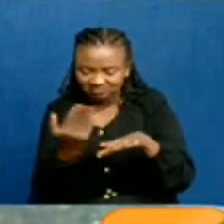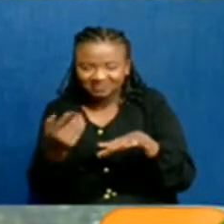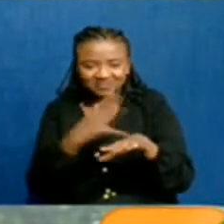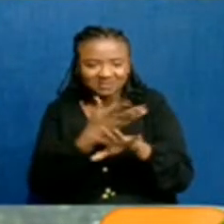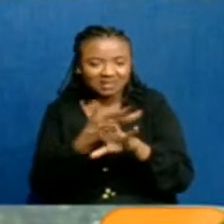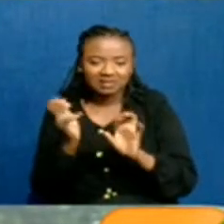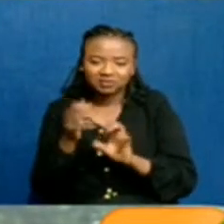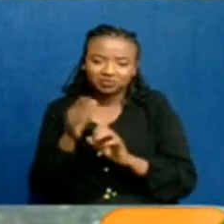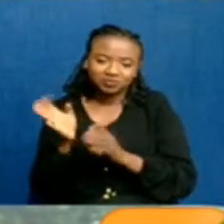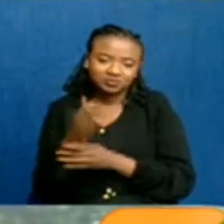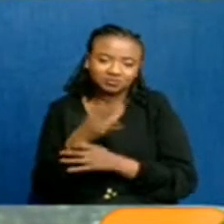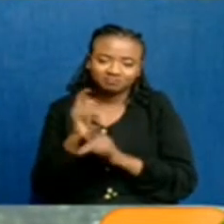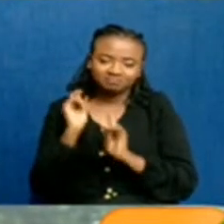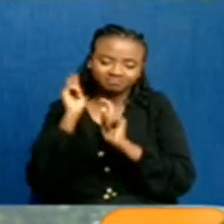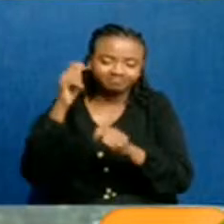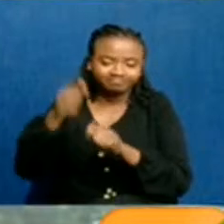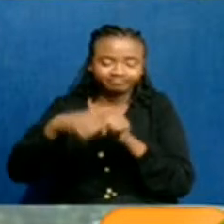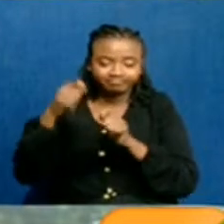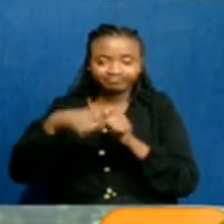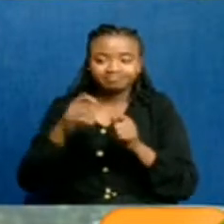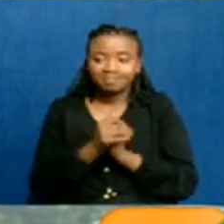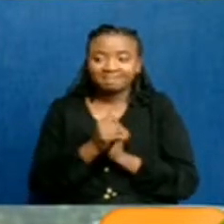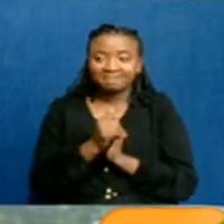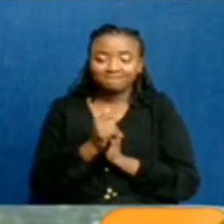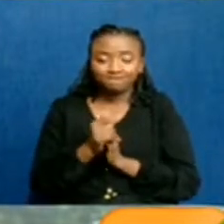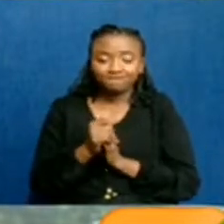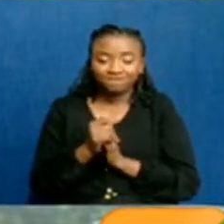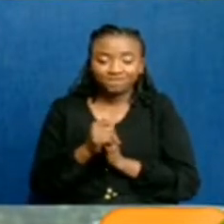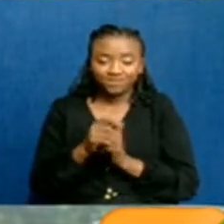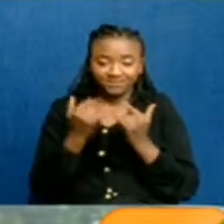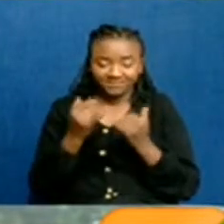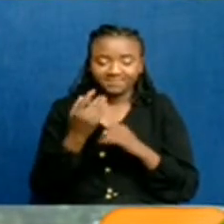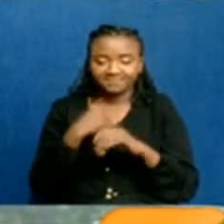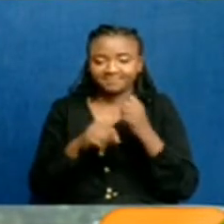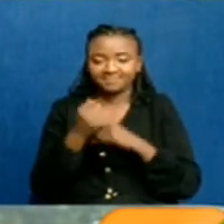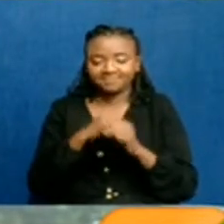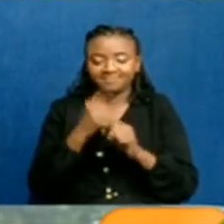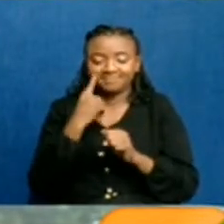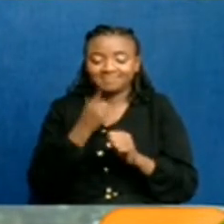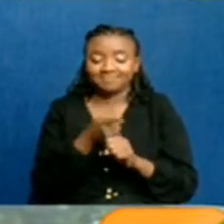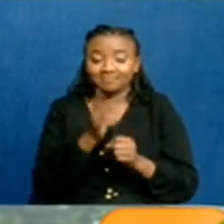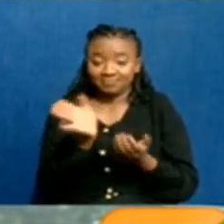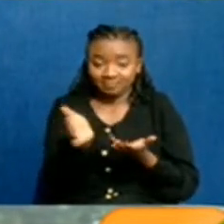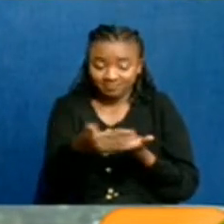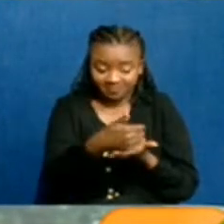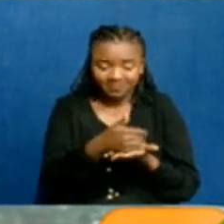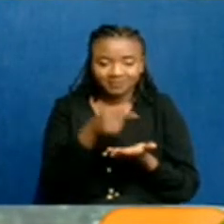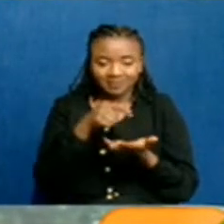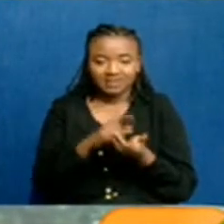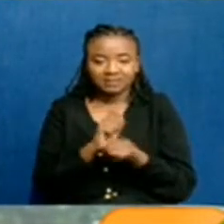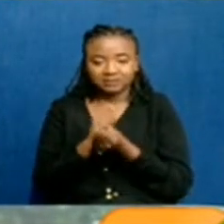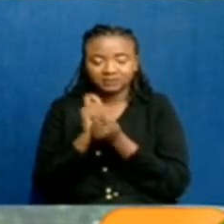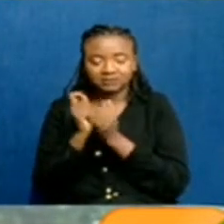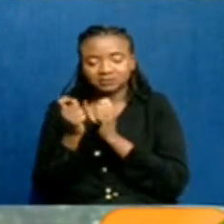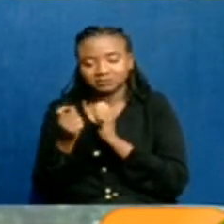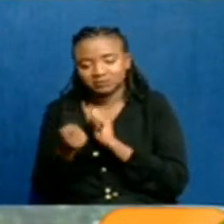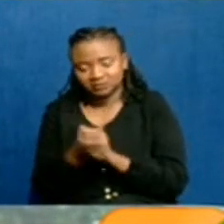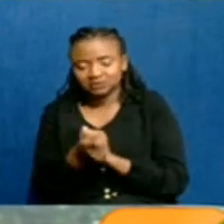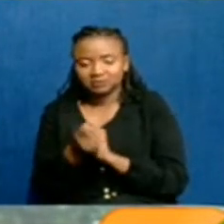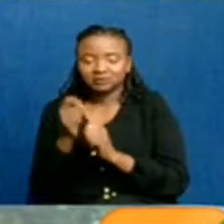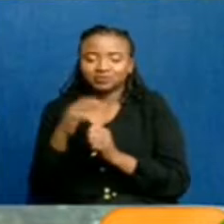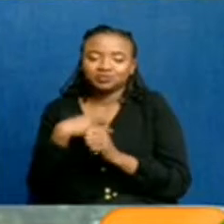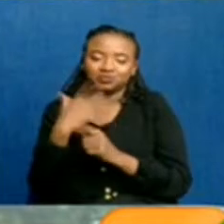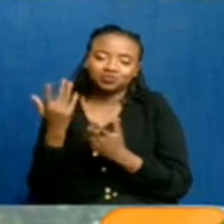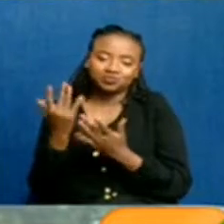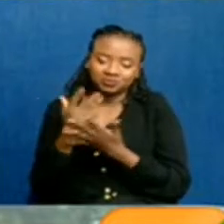lake's shores is transforming this invasive weed into a powerful resource by converting hyacinth into